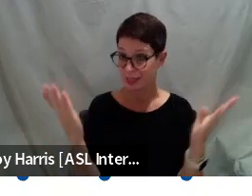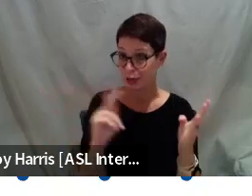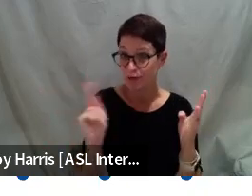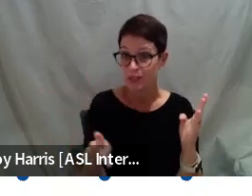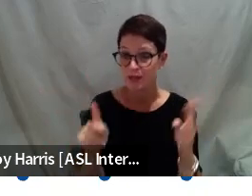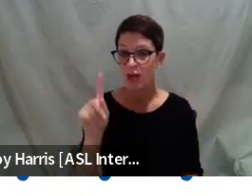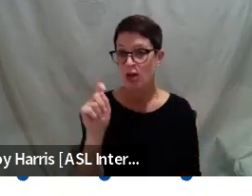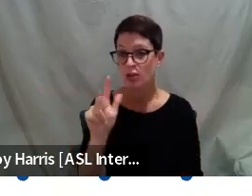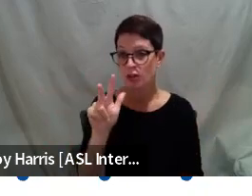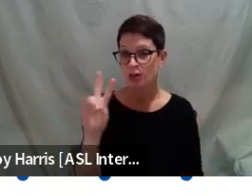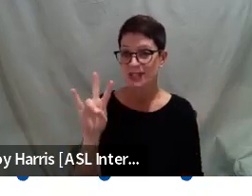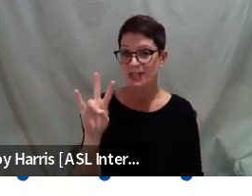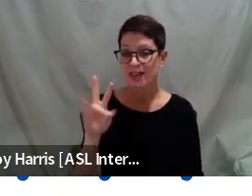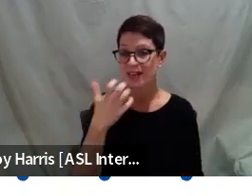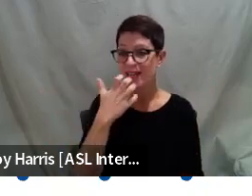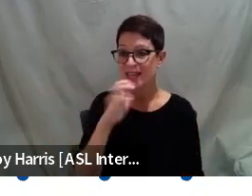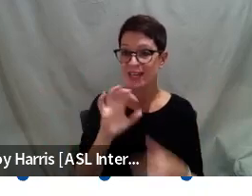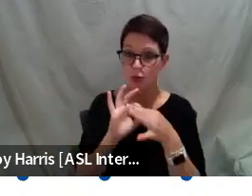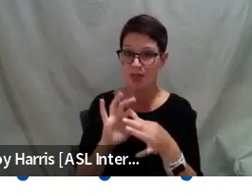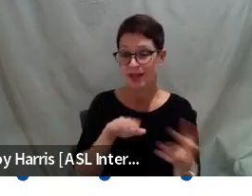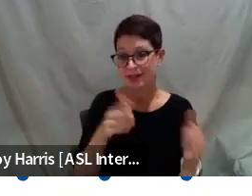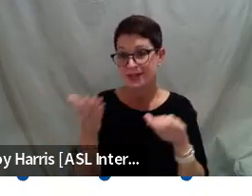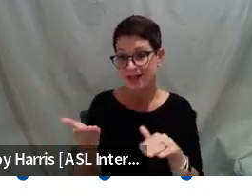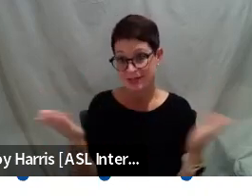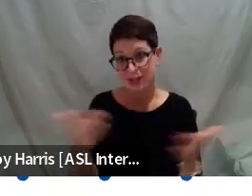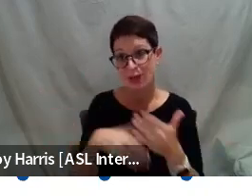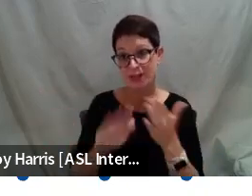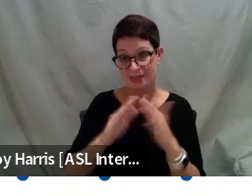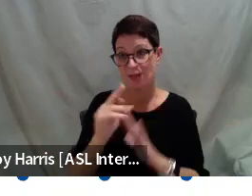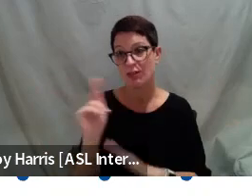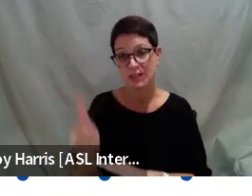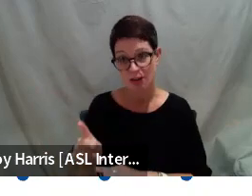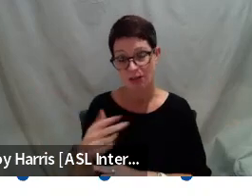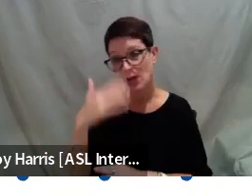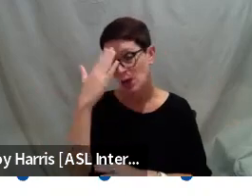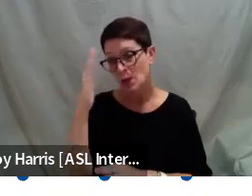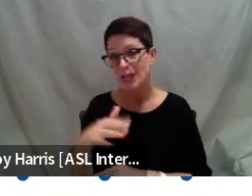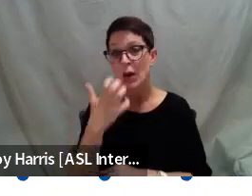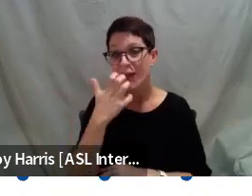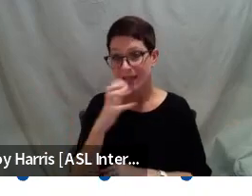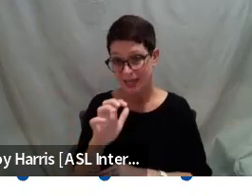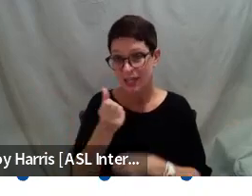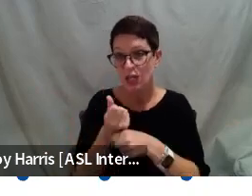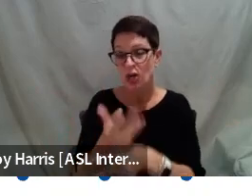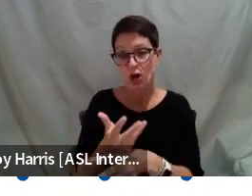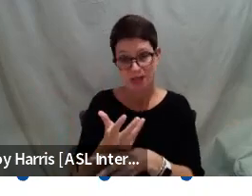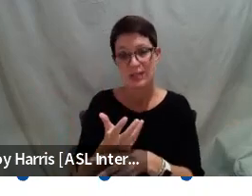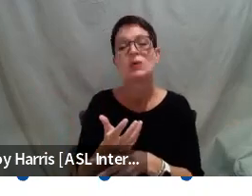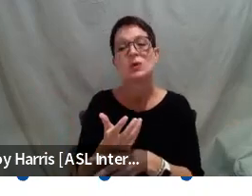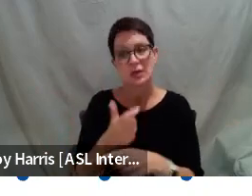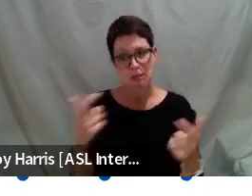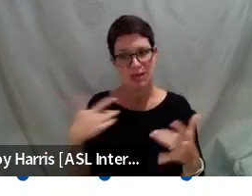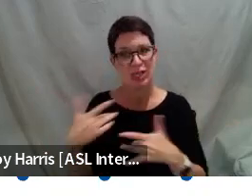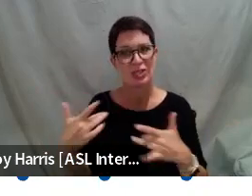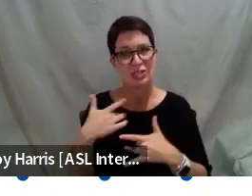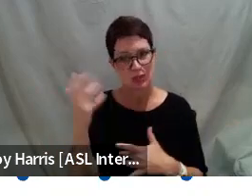about 137 heat-related deaths in the city. So we know that heat is a big concern, and we'll talk